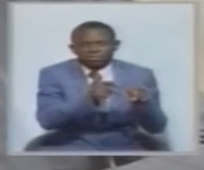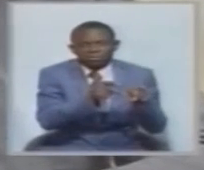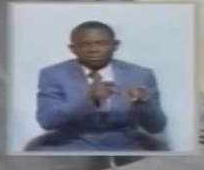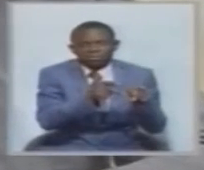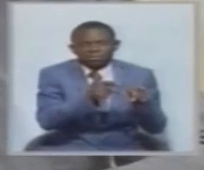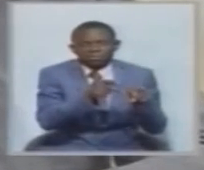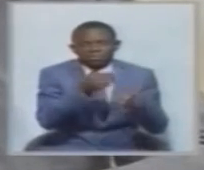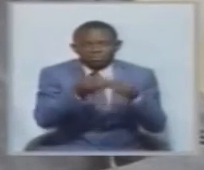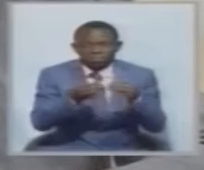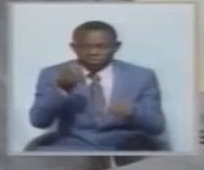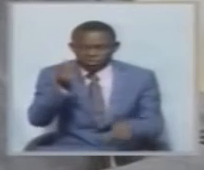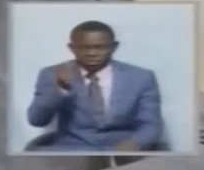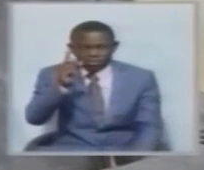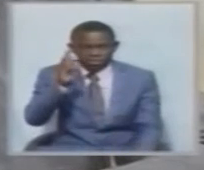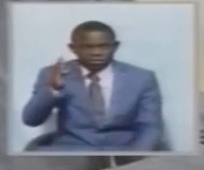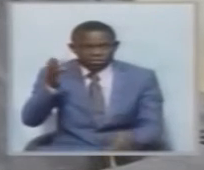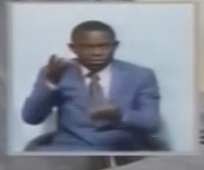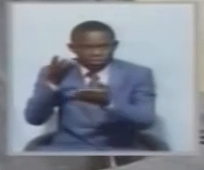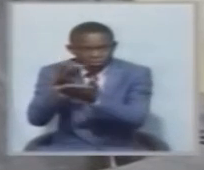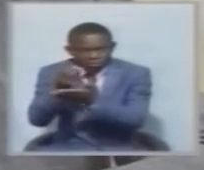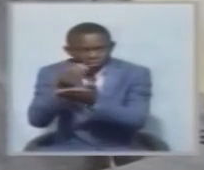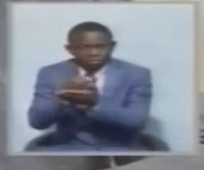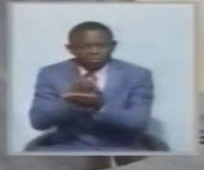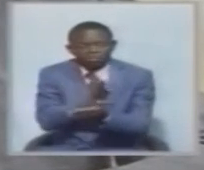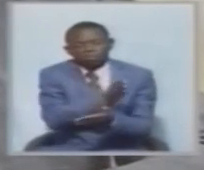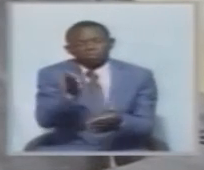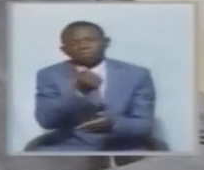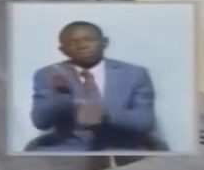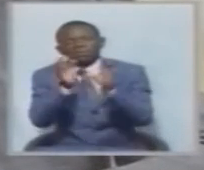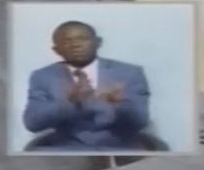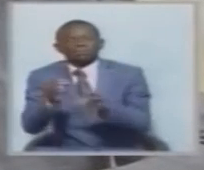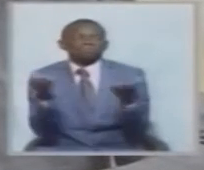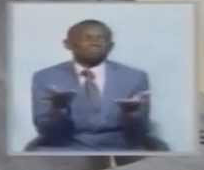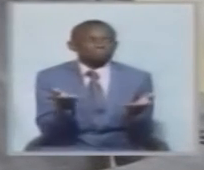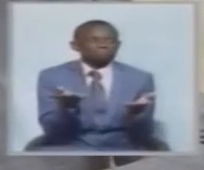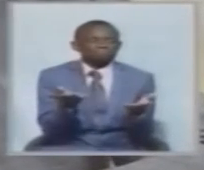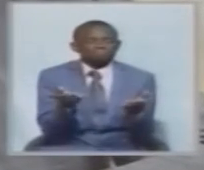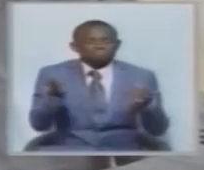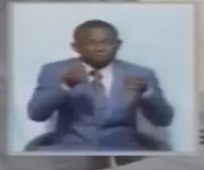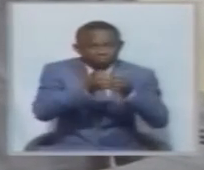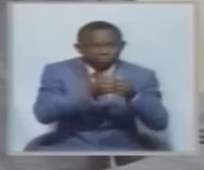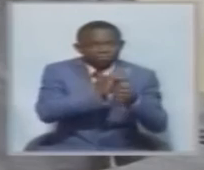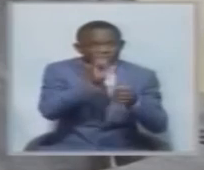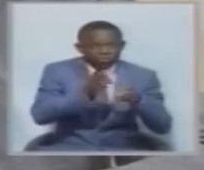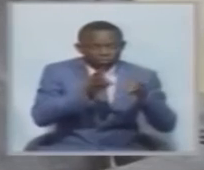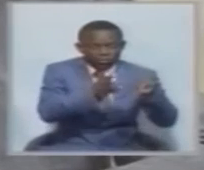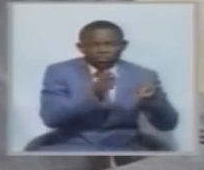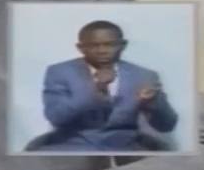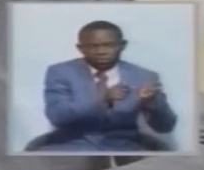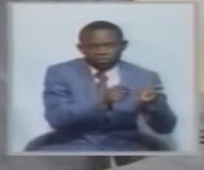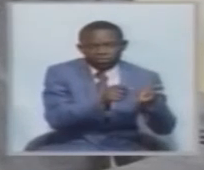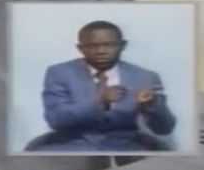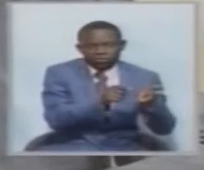diverted into other activities. There's a framework that the bank uses, and they are